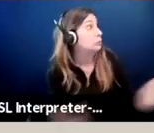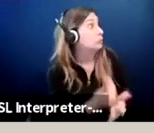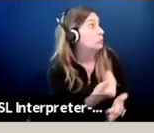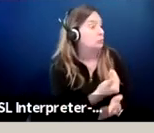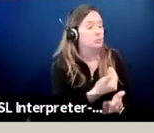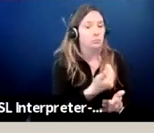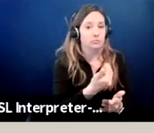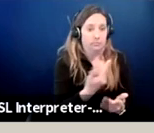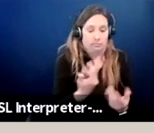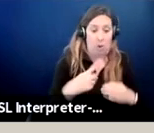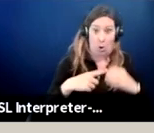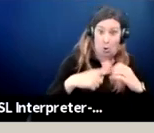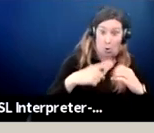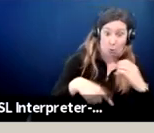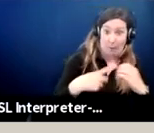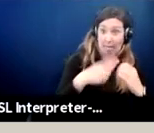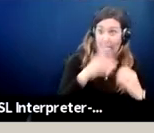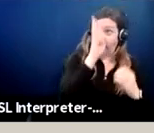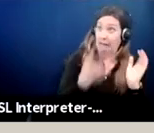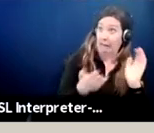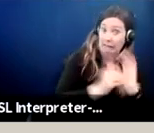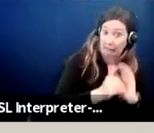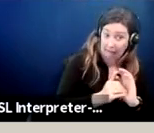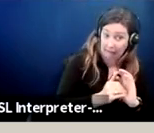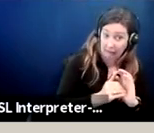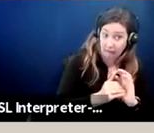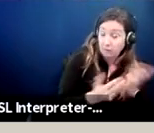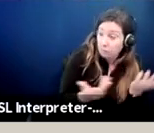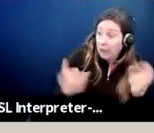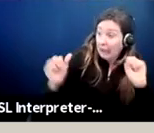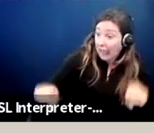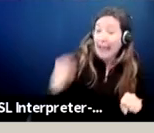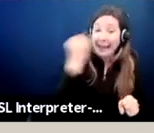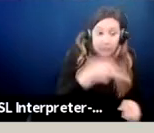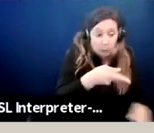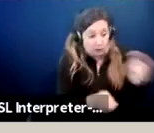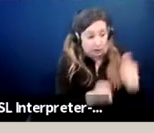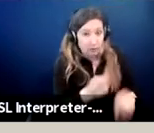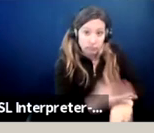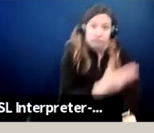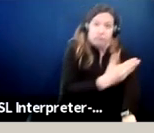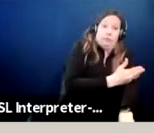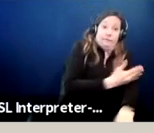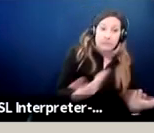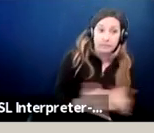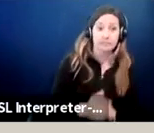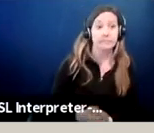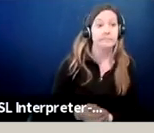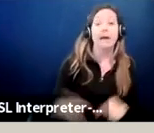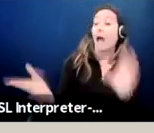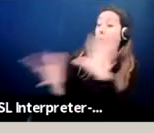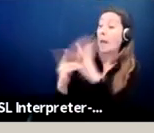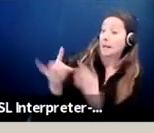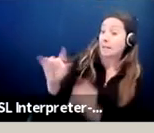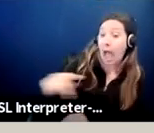wheel? Well, if you're improving the wheel, yes, you can, right? If you're developing a new WhatsApp messenger app, yes, you can. And it comes with your